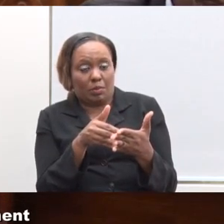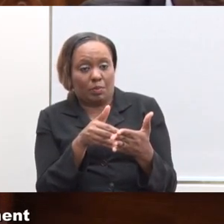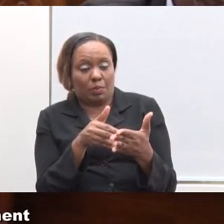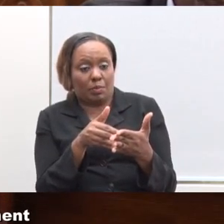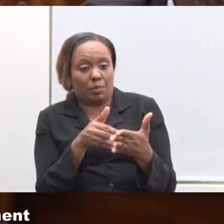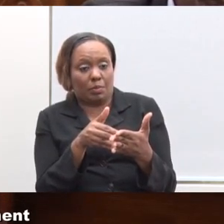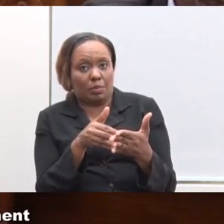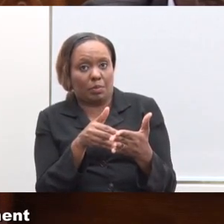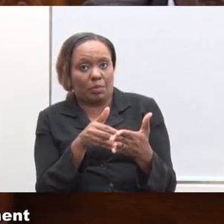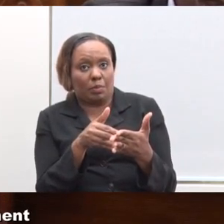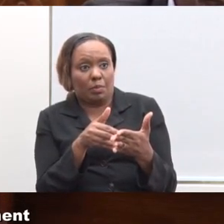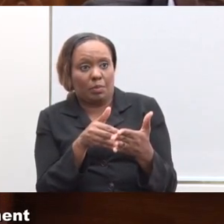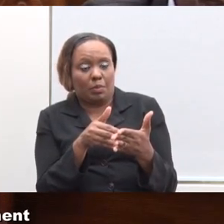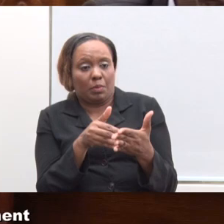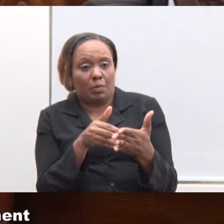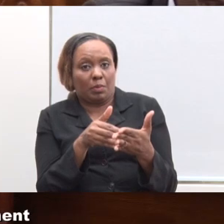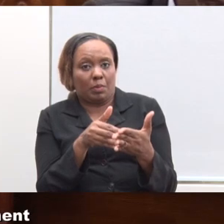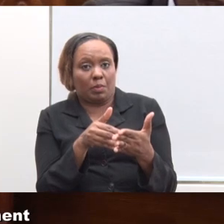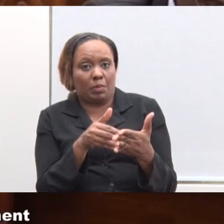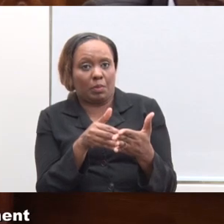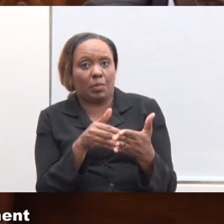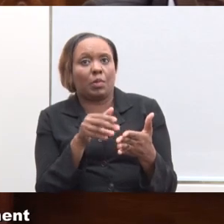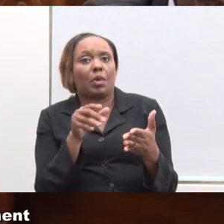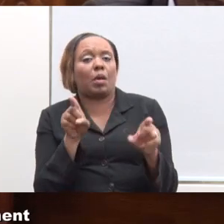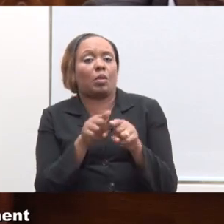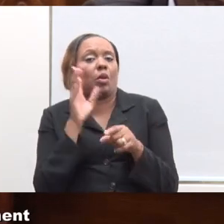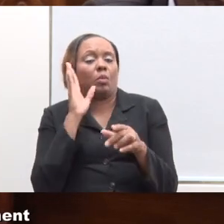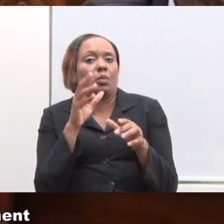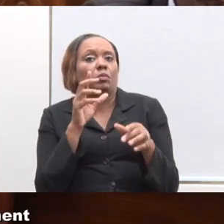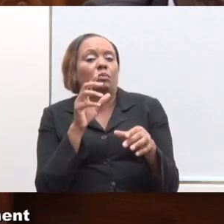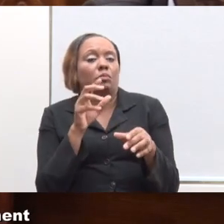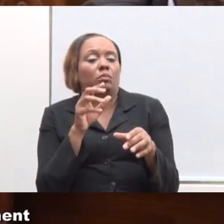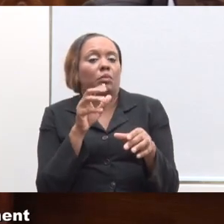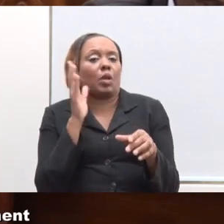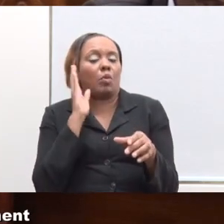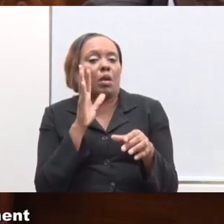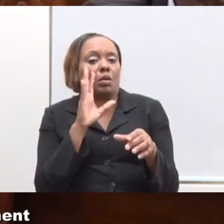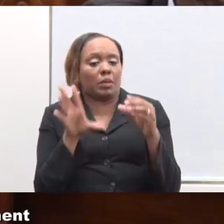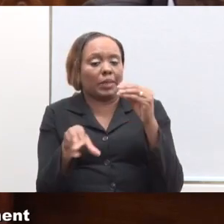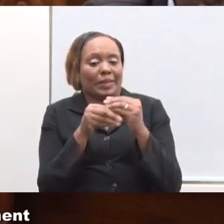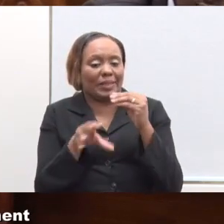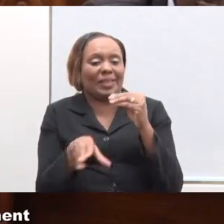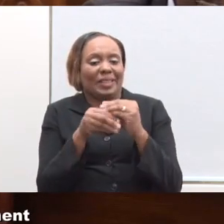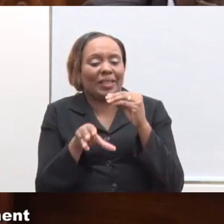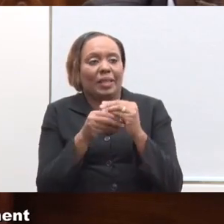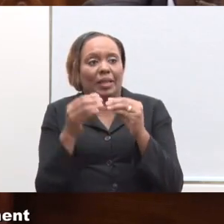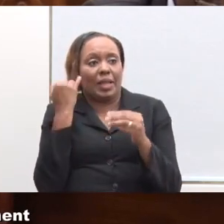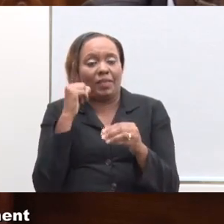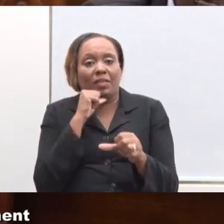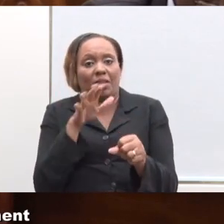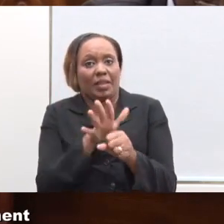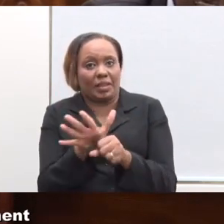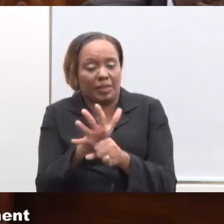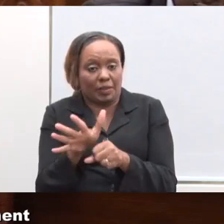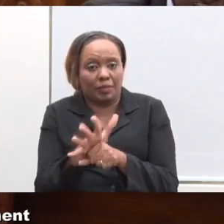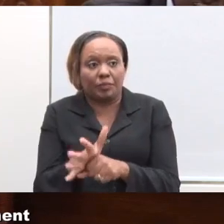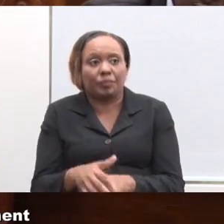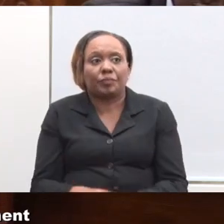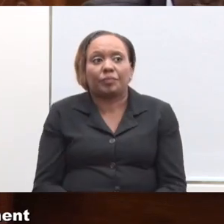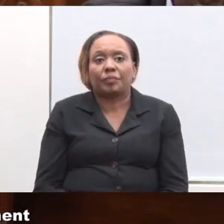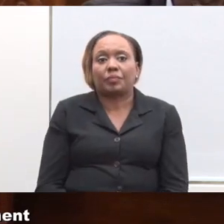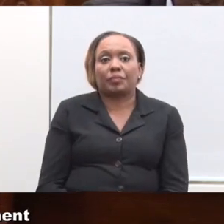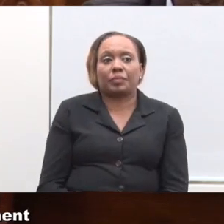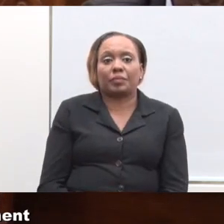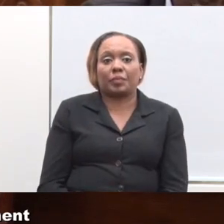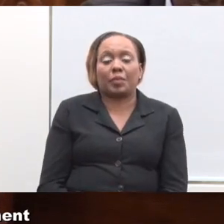will be topped up if it is not enough. Because, as I said to you, the most important thing is for people to